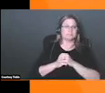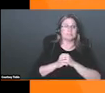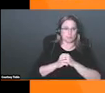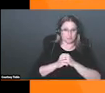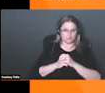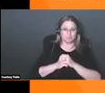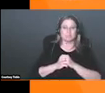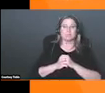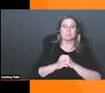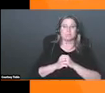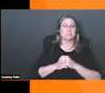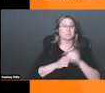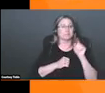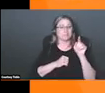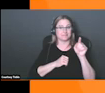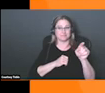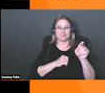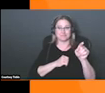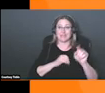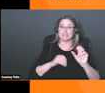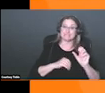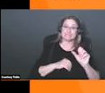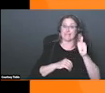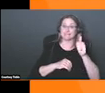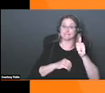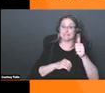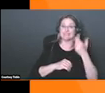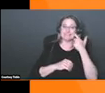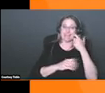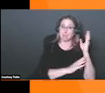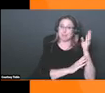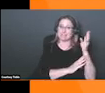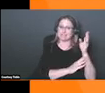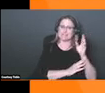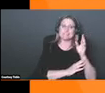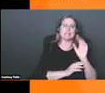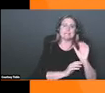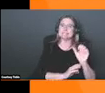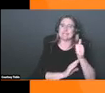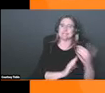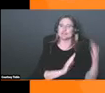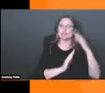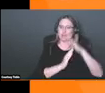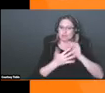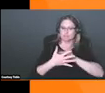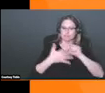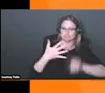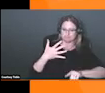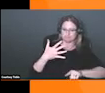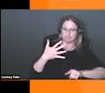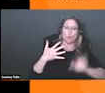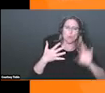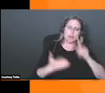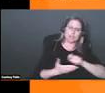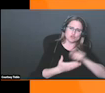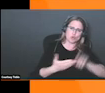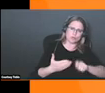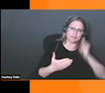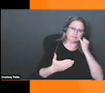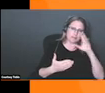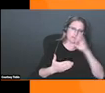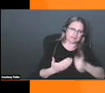So my top 10 takeaways from this presentation, and I'm going to look through my notes here also at the end to see if I've missed